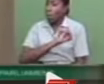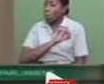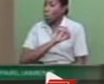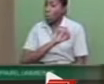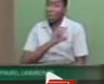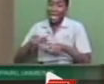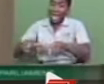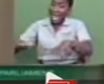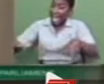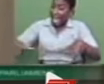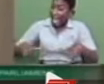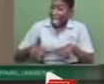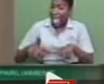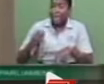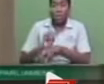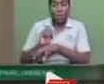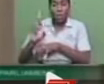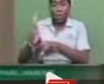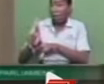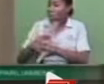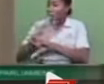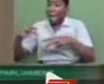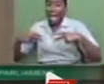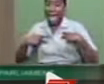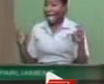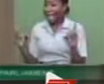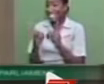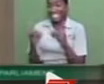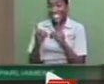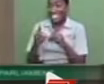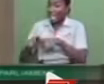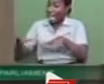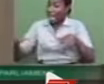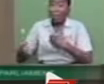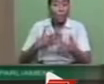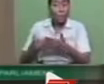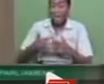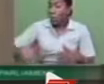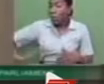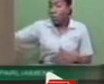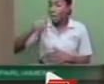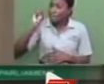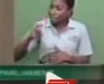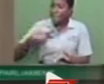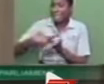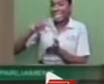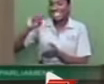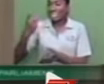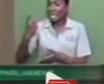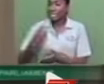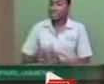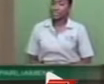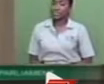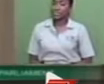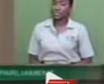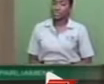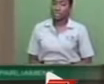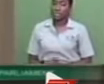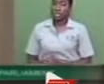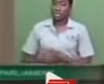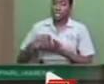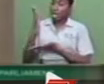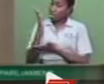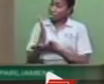you're squatting on that land, you are the occupier and you will still have to pay the taxes. Those persons who are currently renting, take